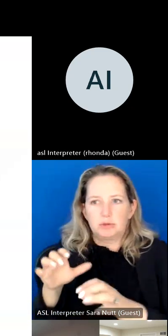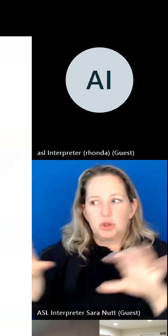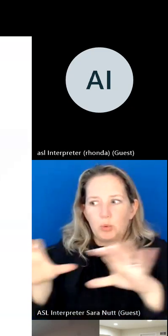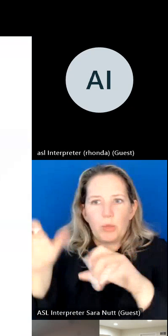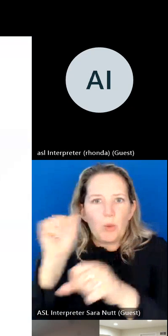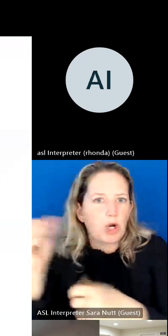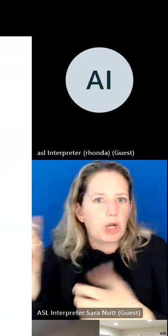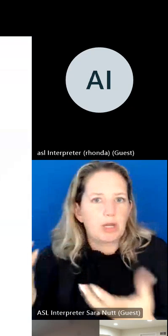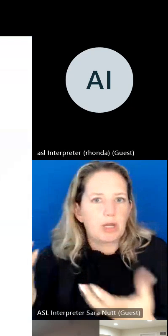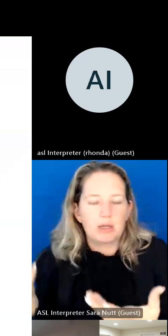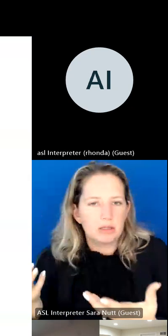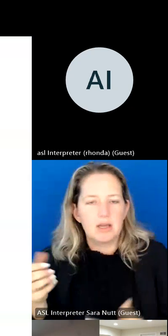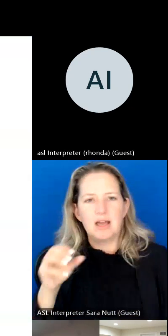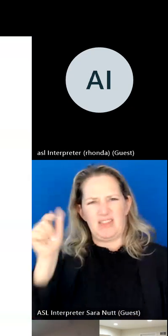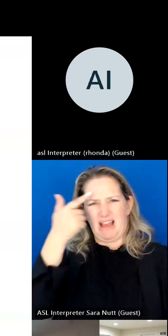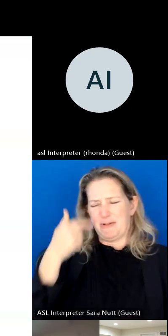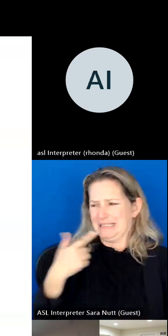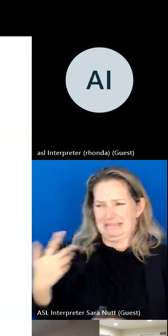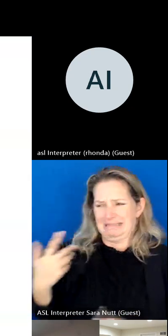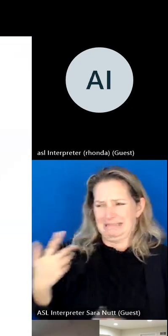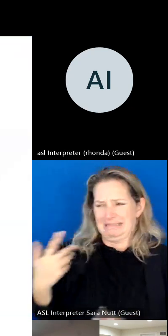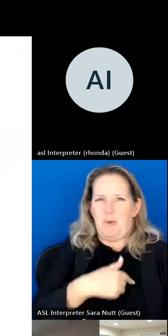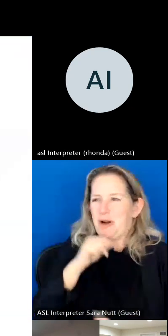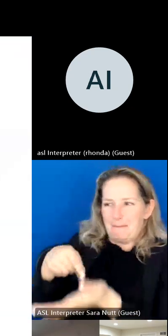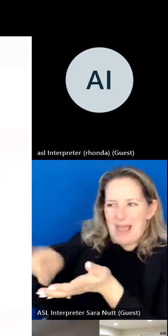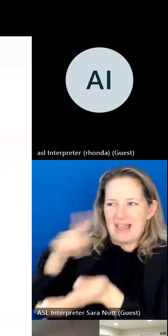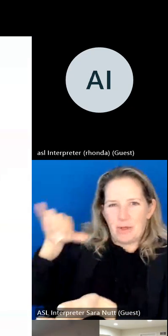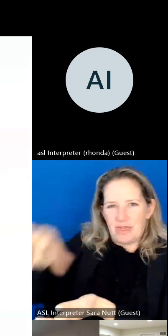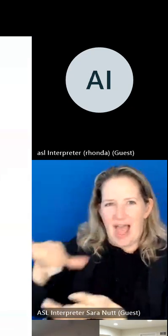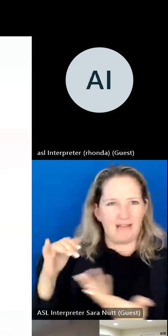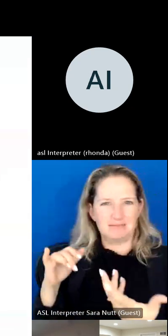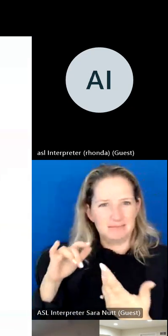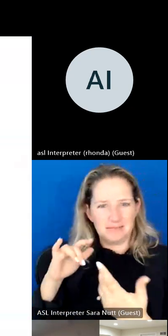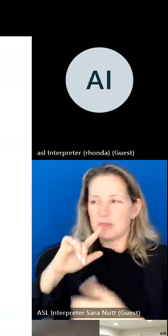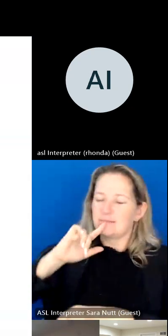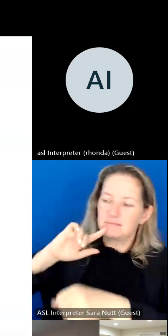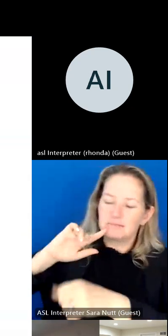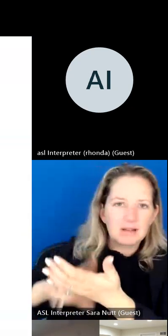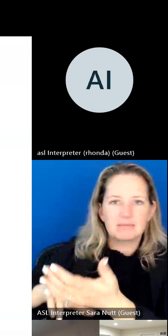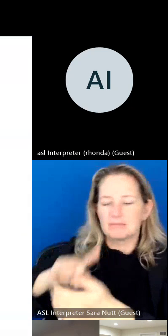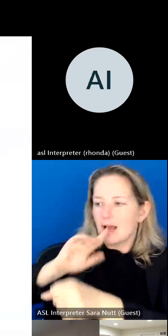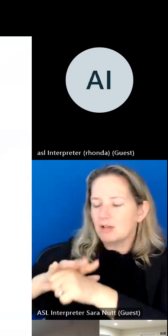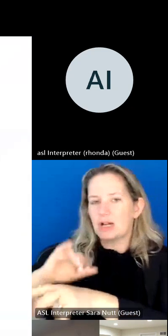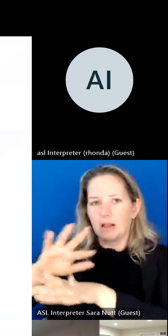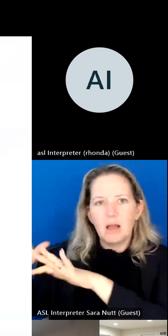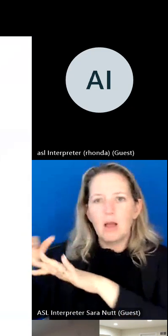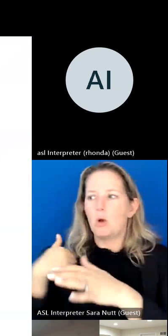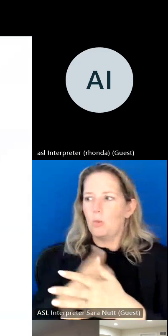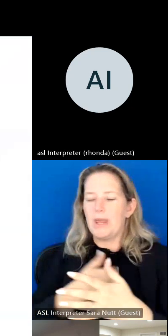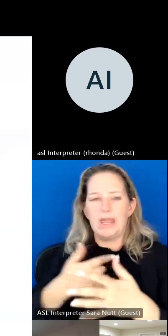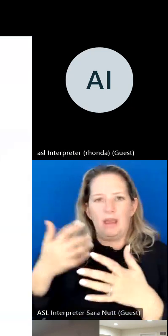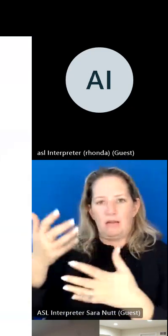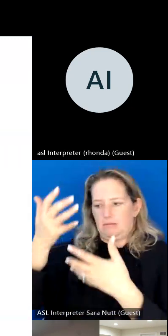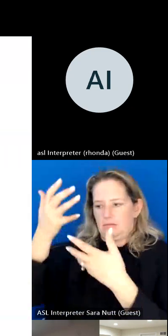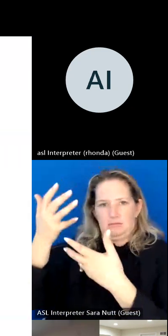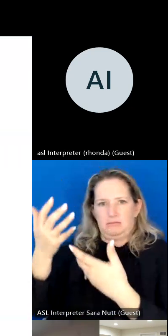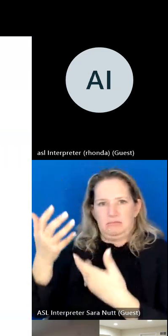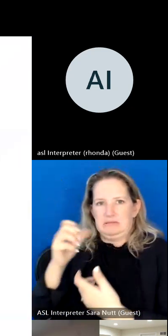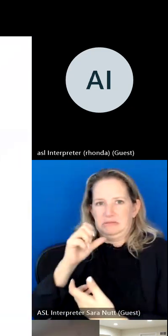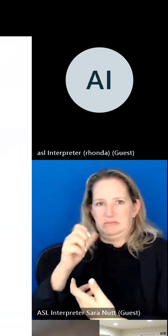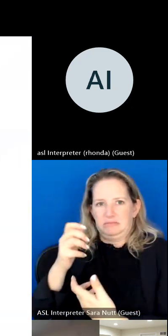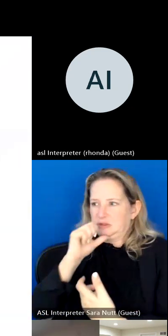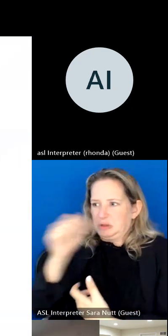the government says, well, we're not paying for it because it was a firm fixed price contract, and we've lost all confidence that Smith Consulting is